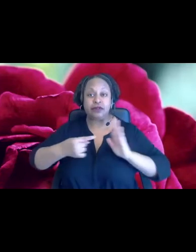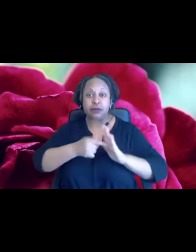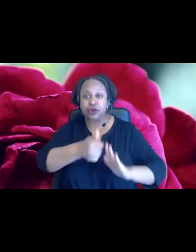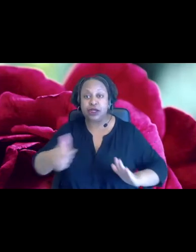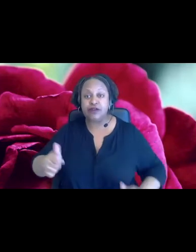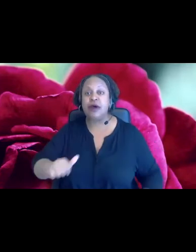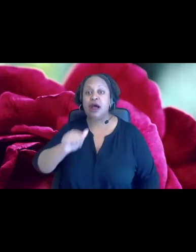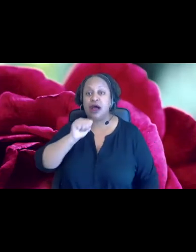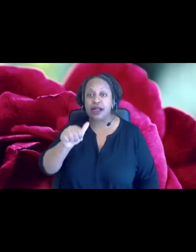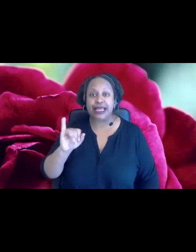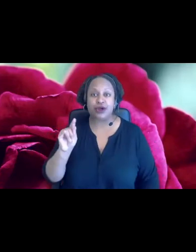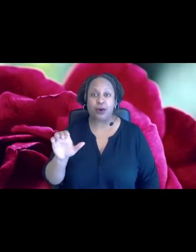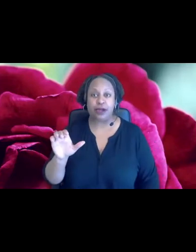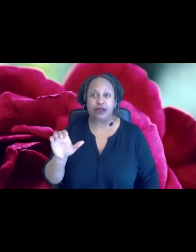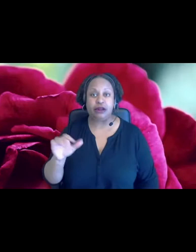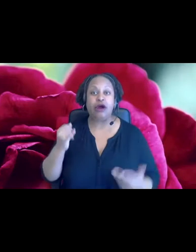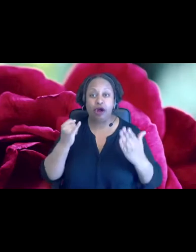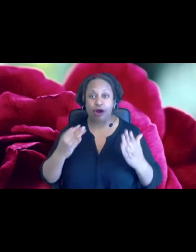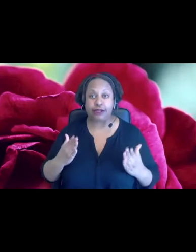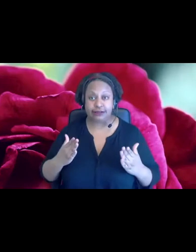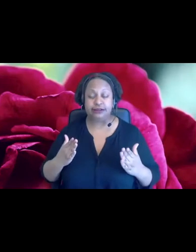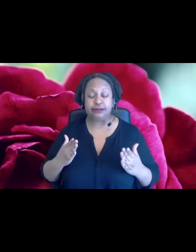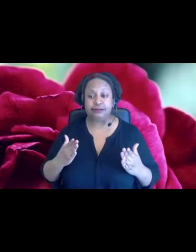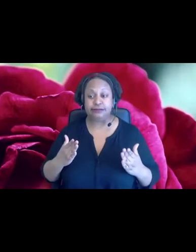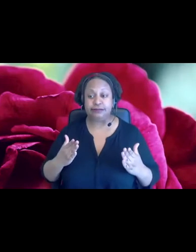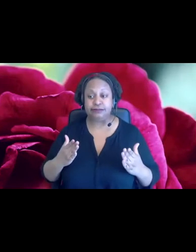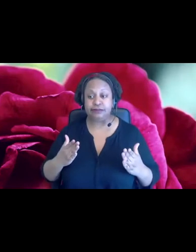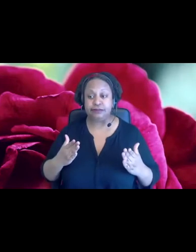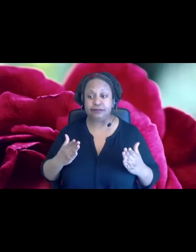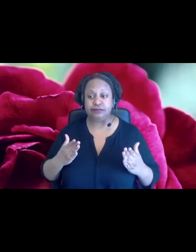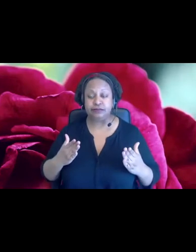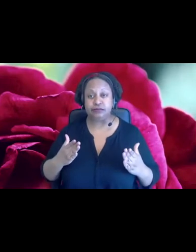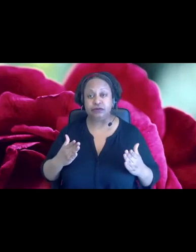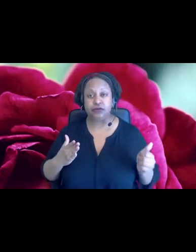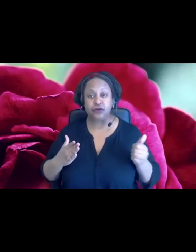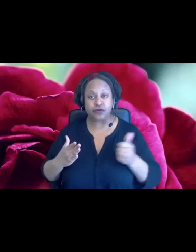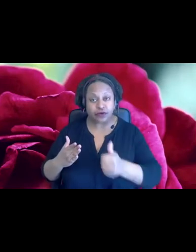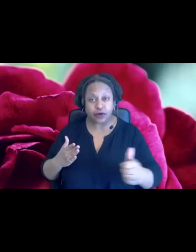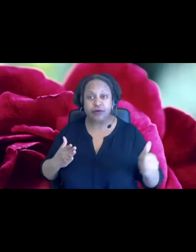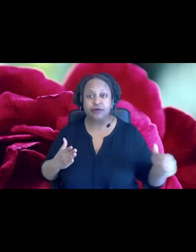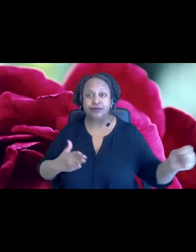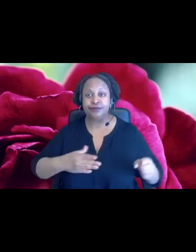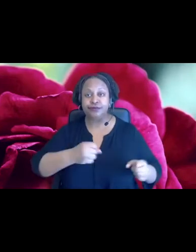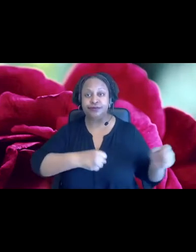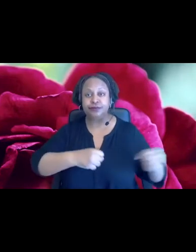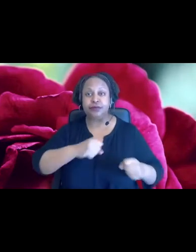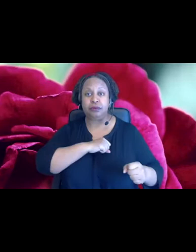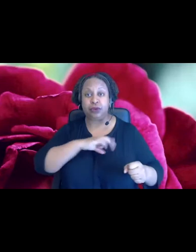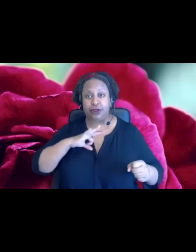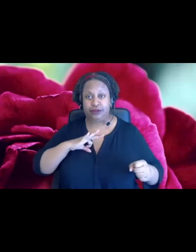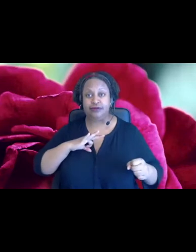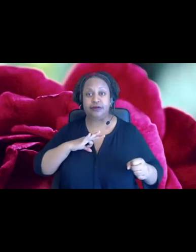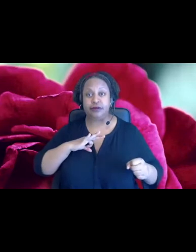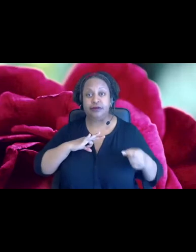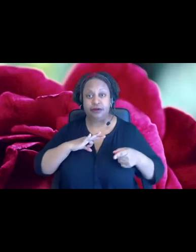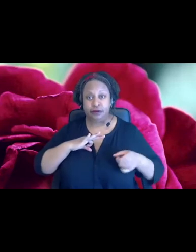unincorporated artist and you had employees who were eligible for you to receive